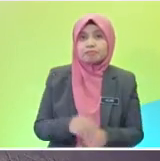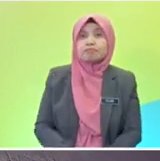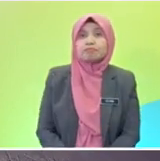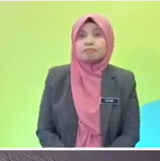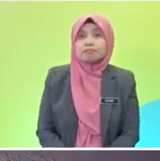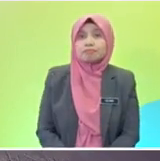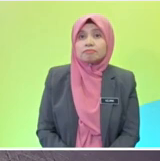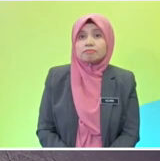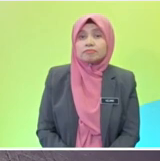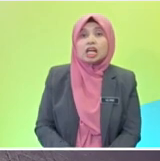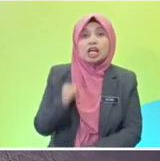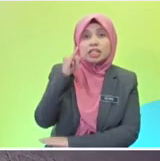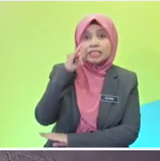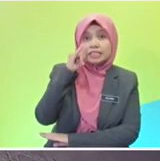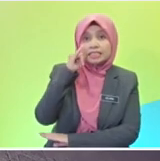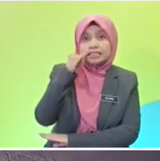a jasmine.